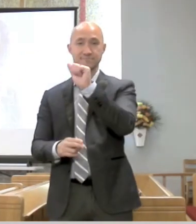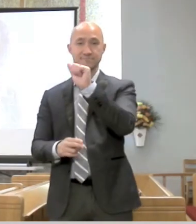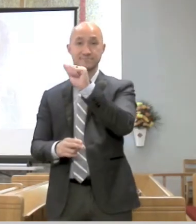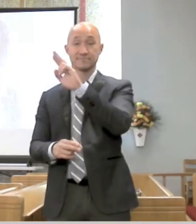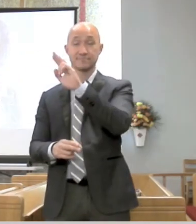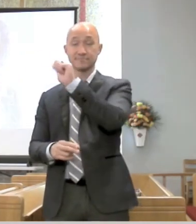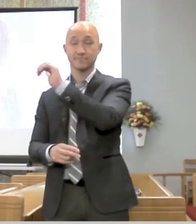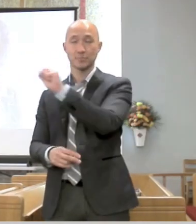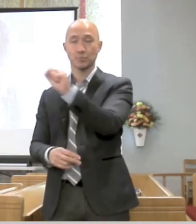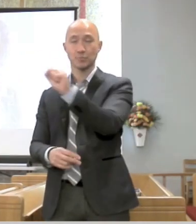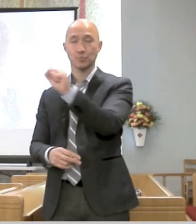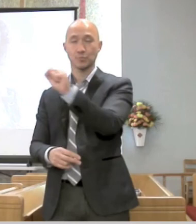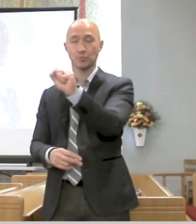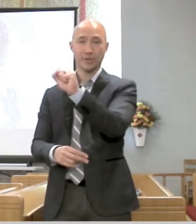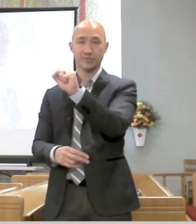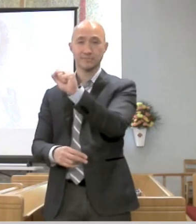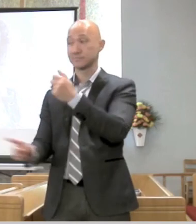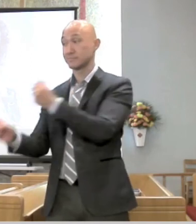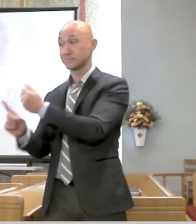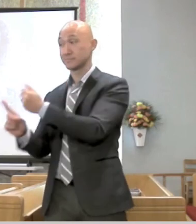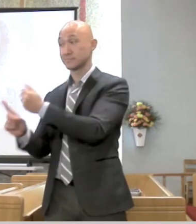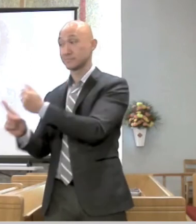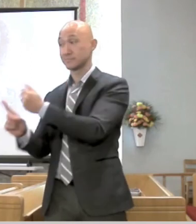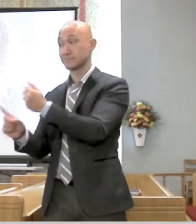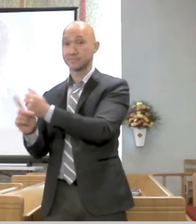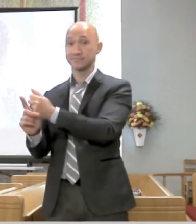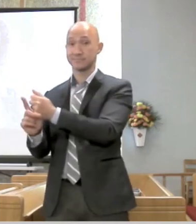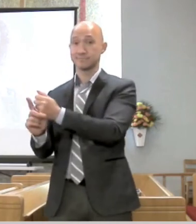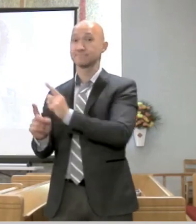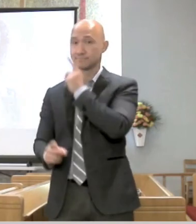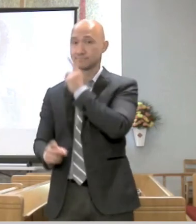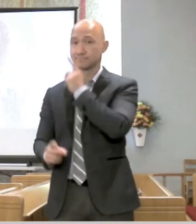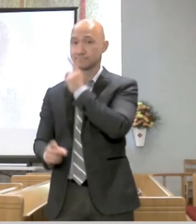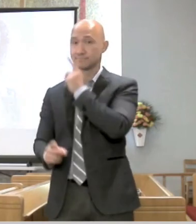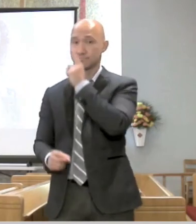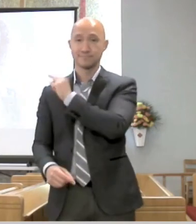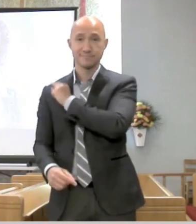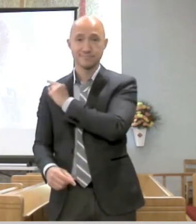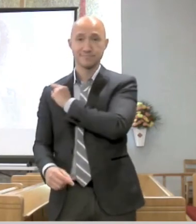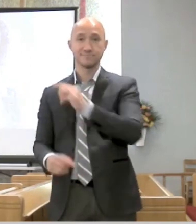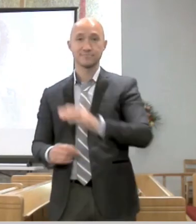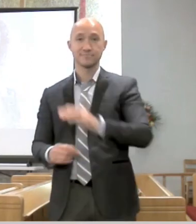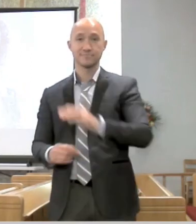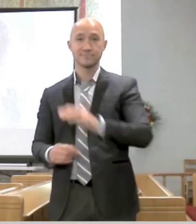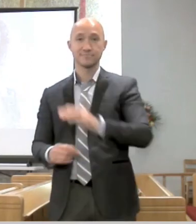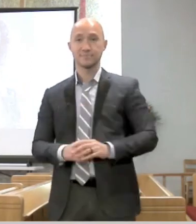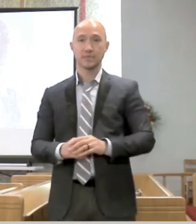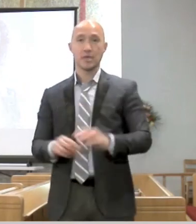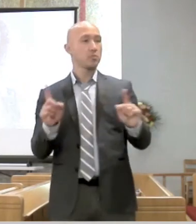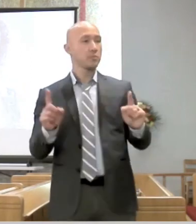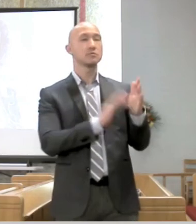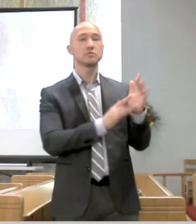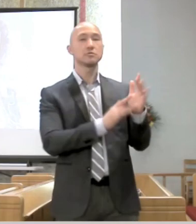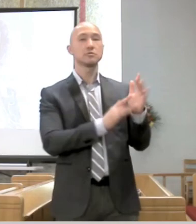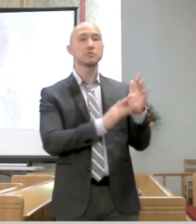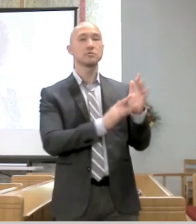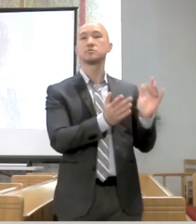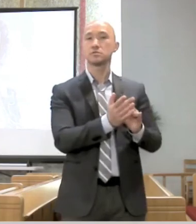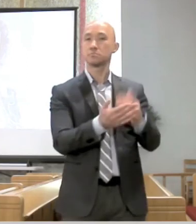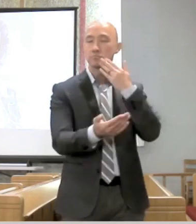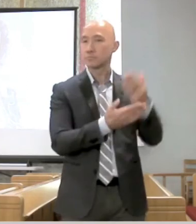king? But, what about this guy, Barabbas? He's a bad guy. He's a